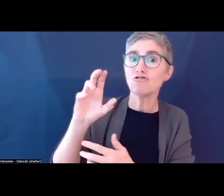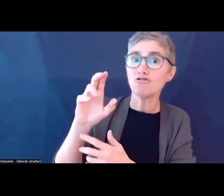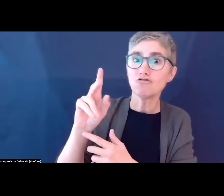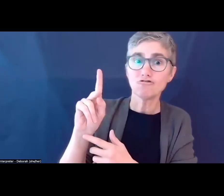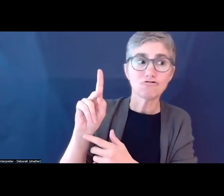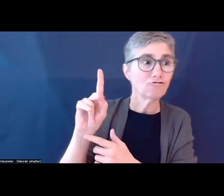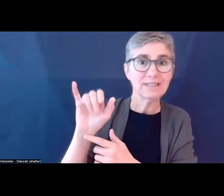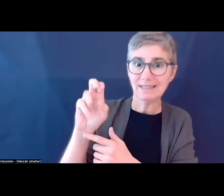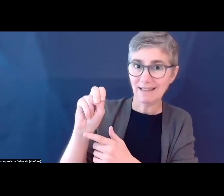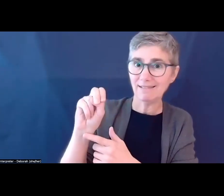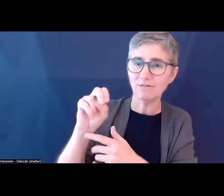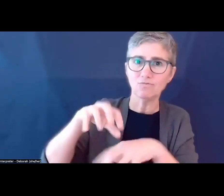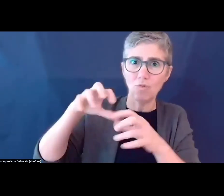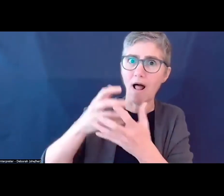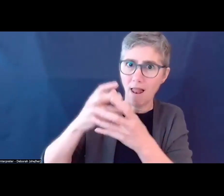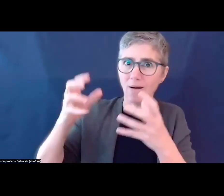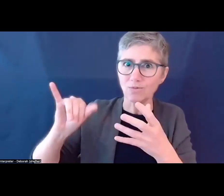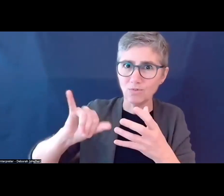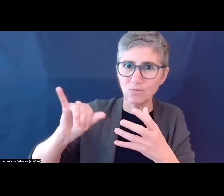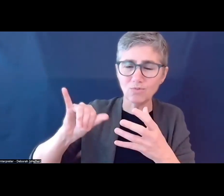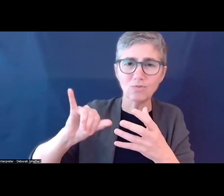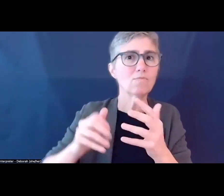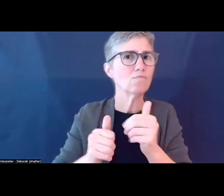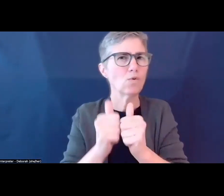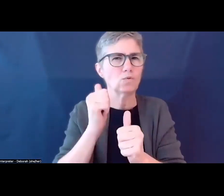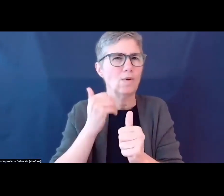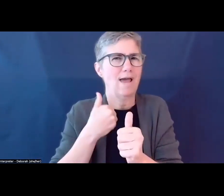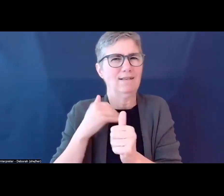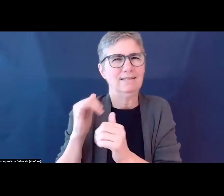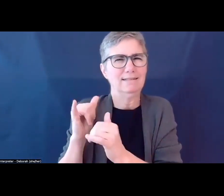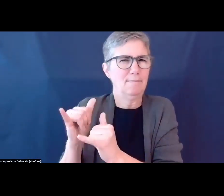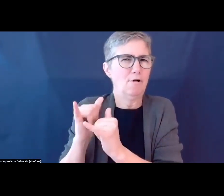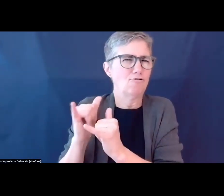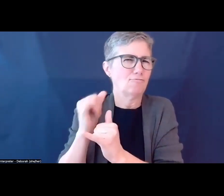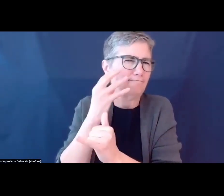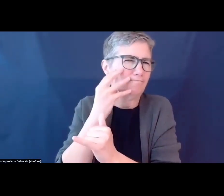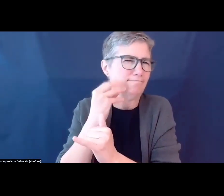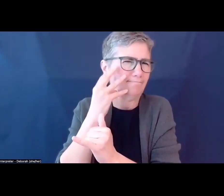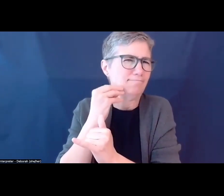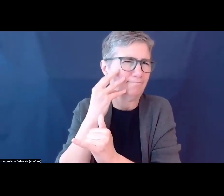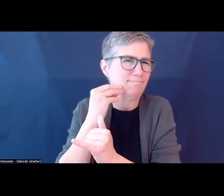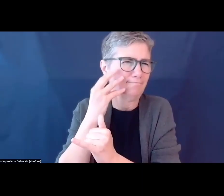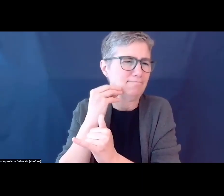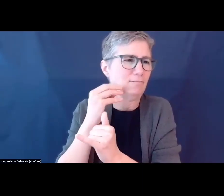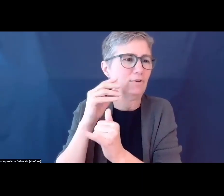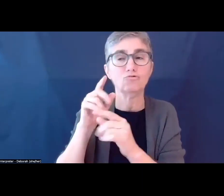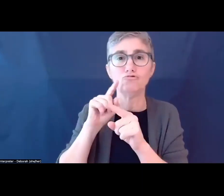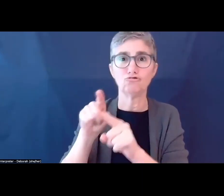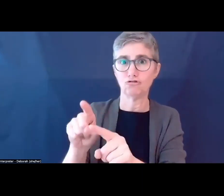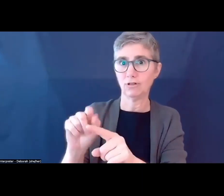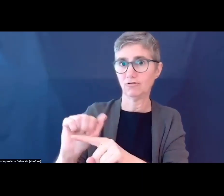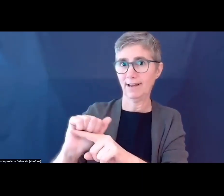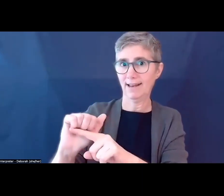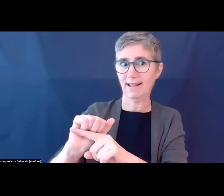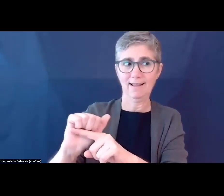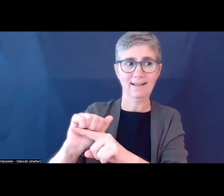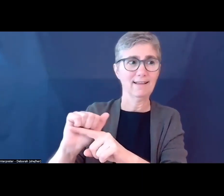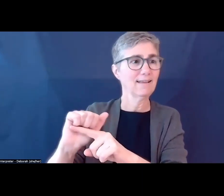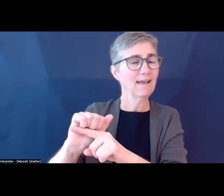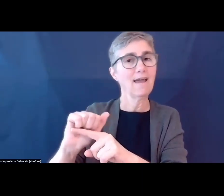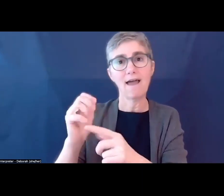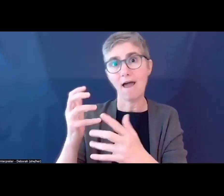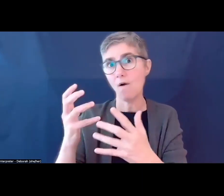I mostly, we had similar experiences during the course of the training. And what I would like